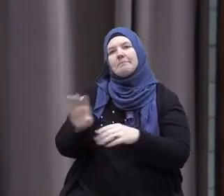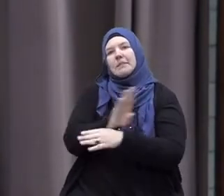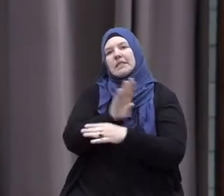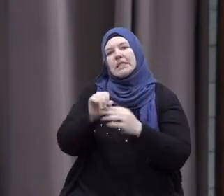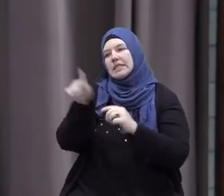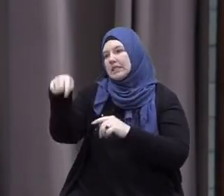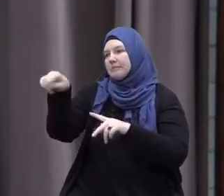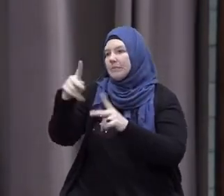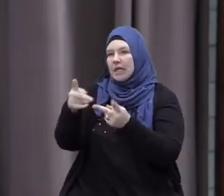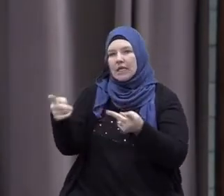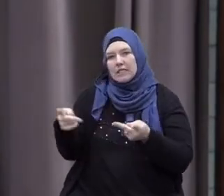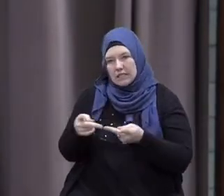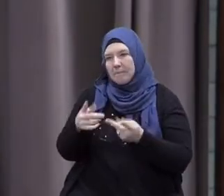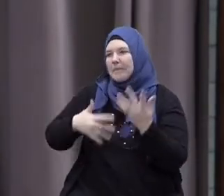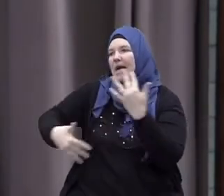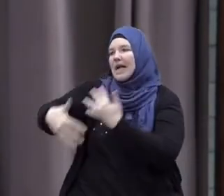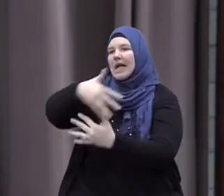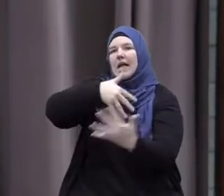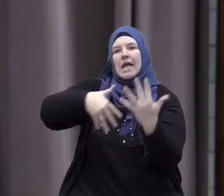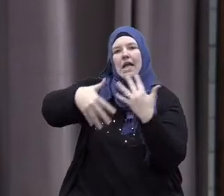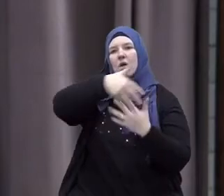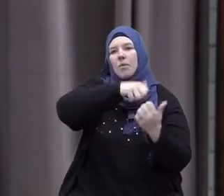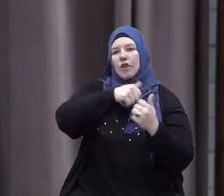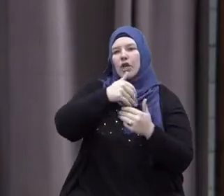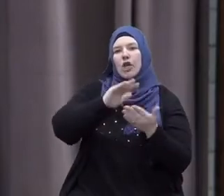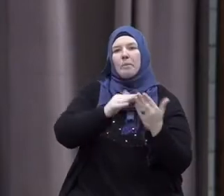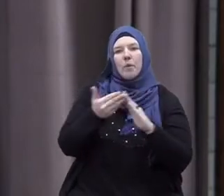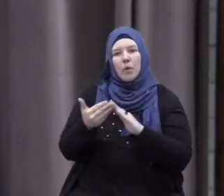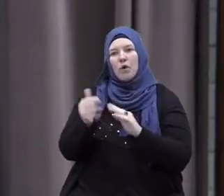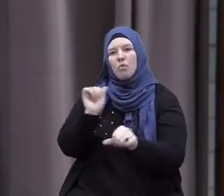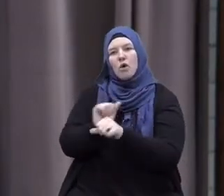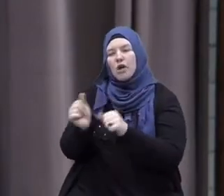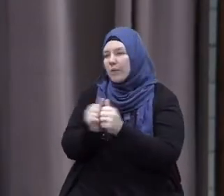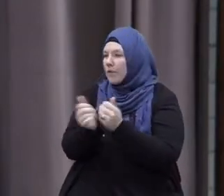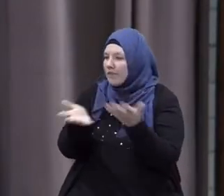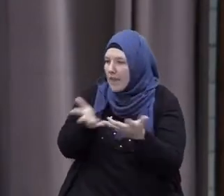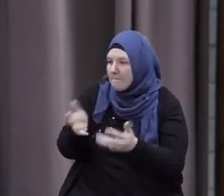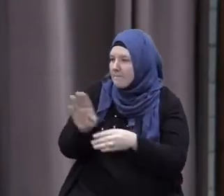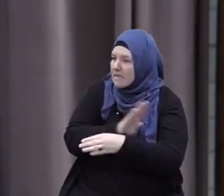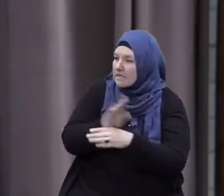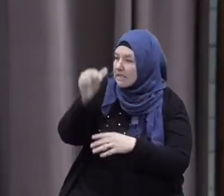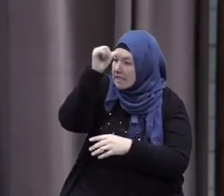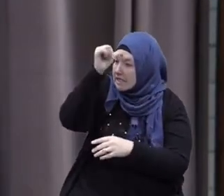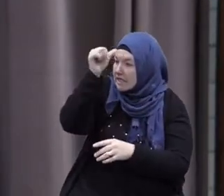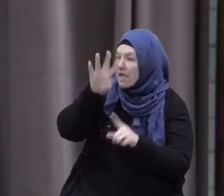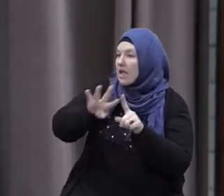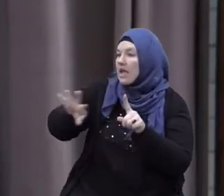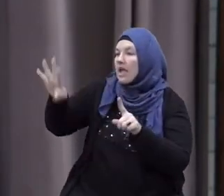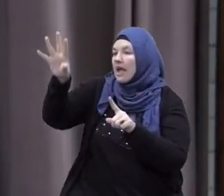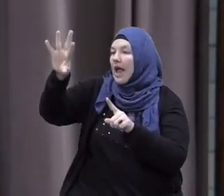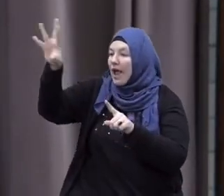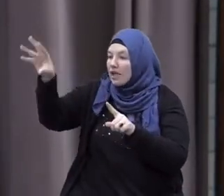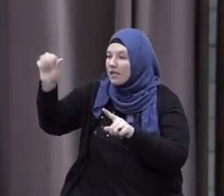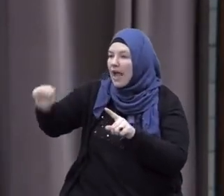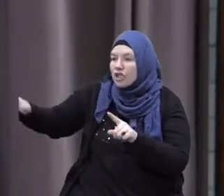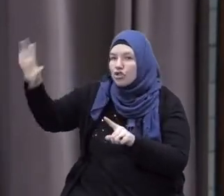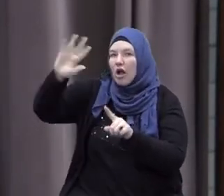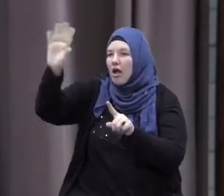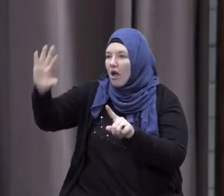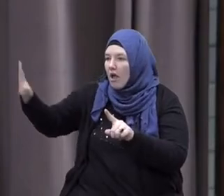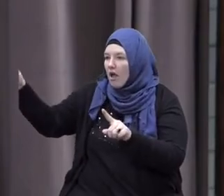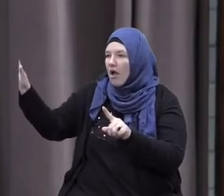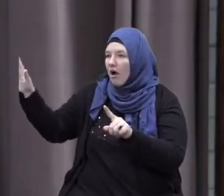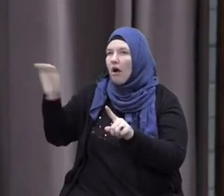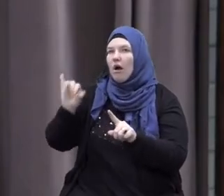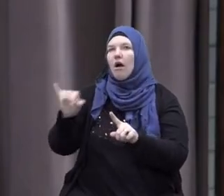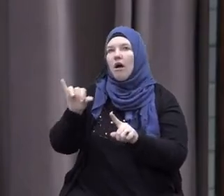those places, mixing with the community, working with them, and showing them the best of Islam.